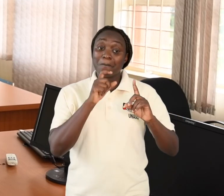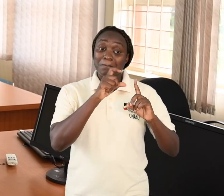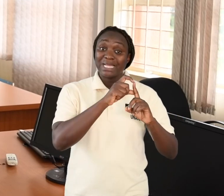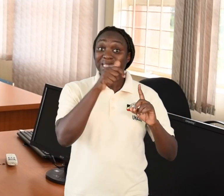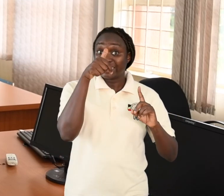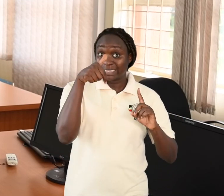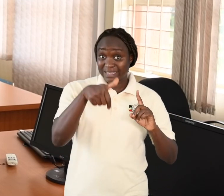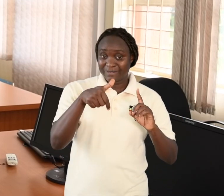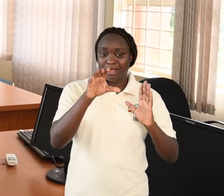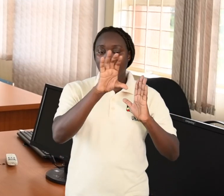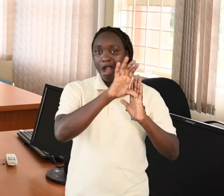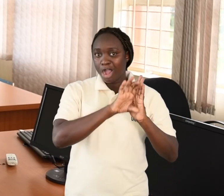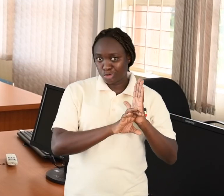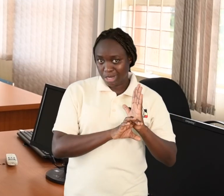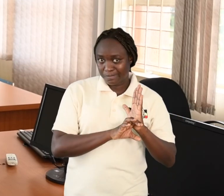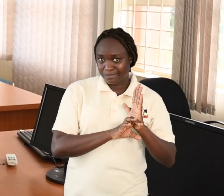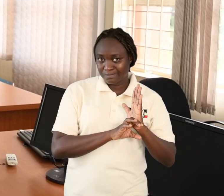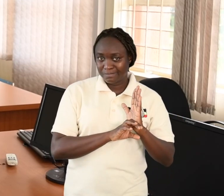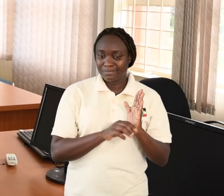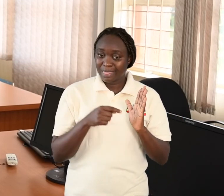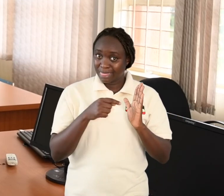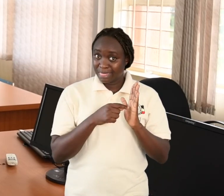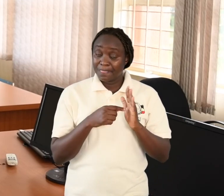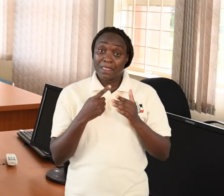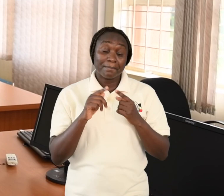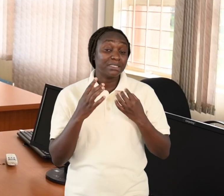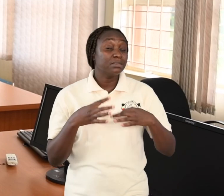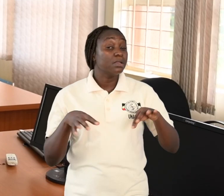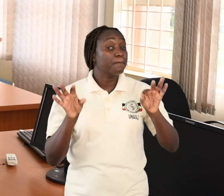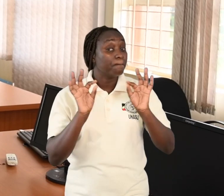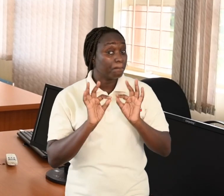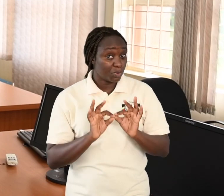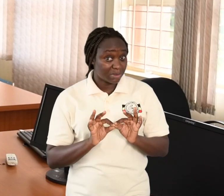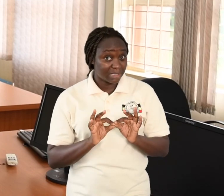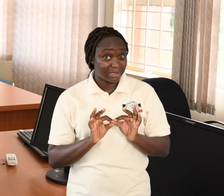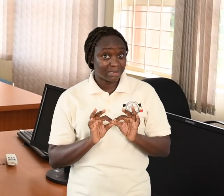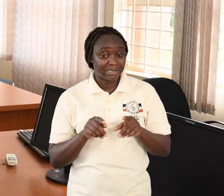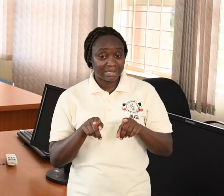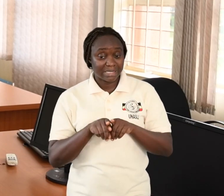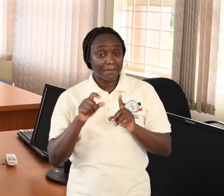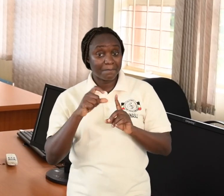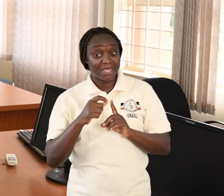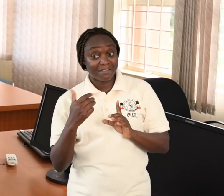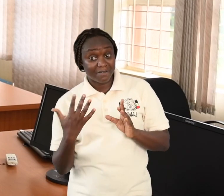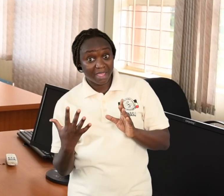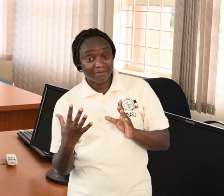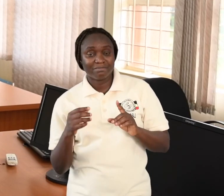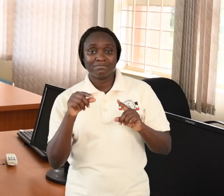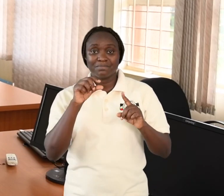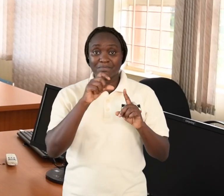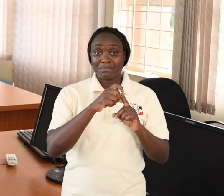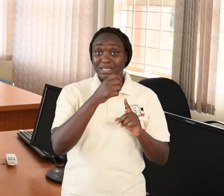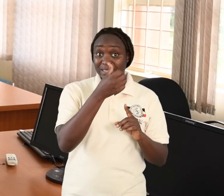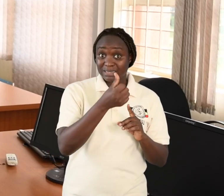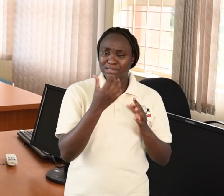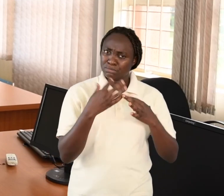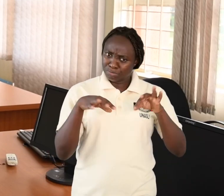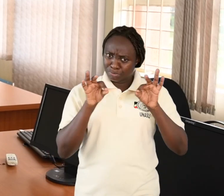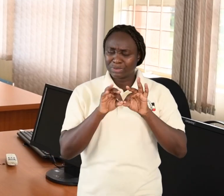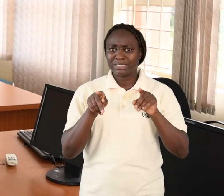curriculum, but it's important for Primary 5 and Primary 6 members.